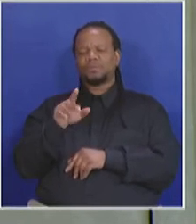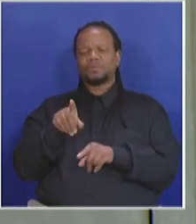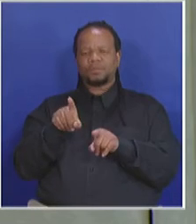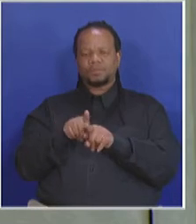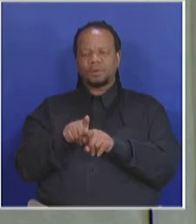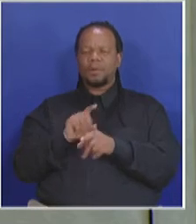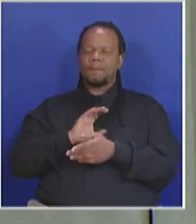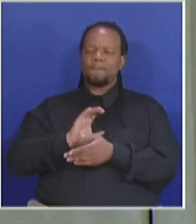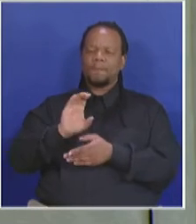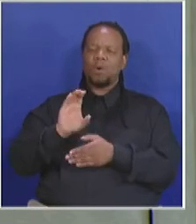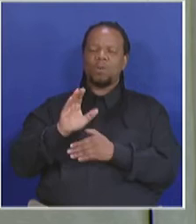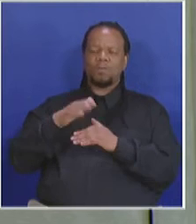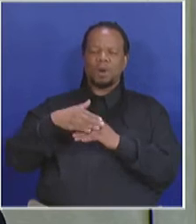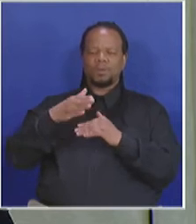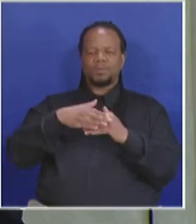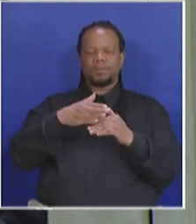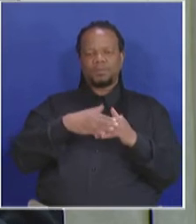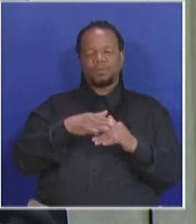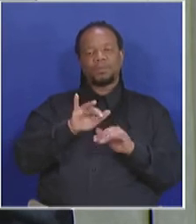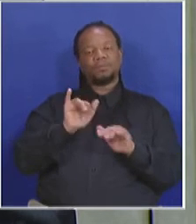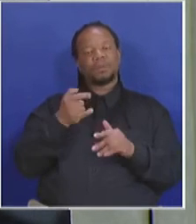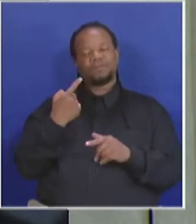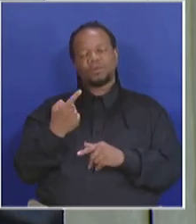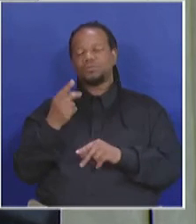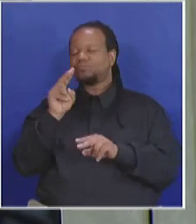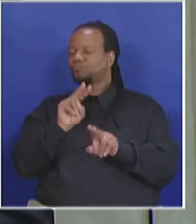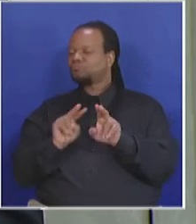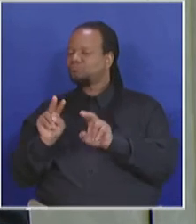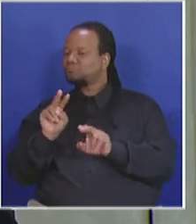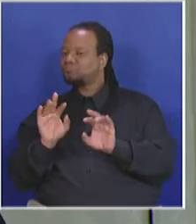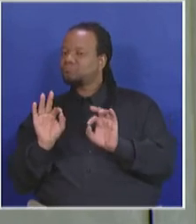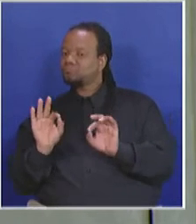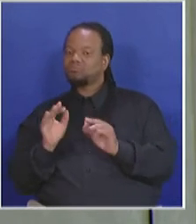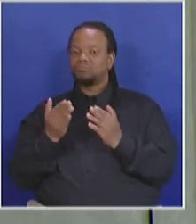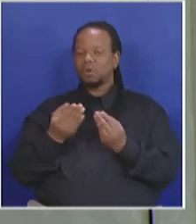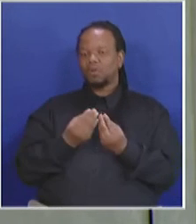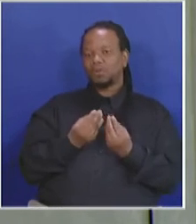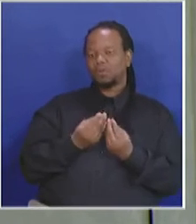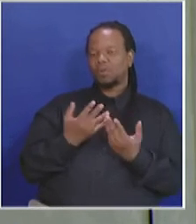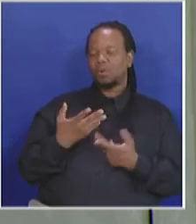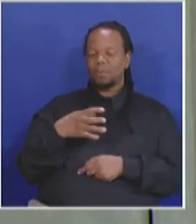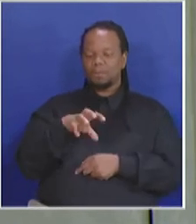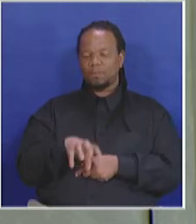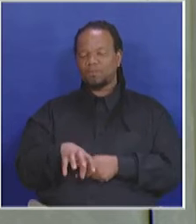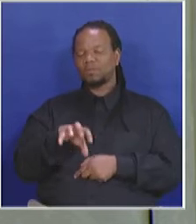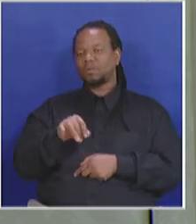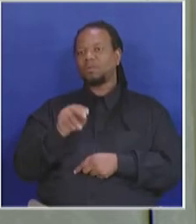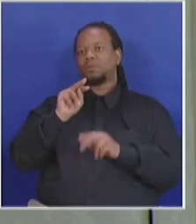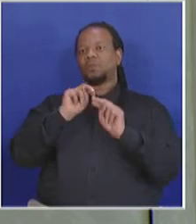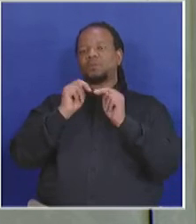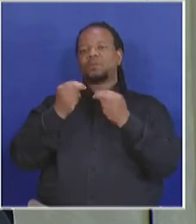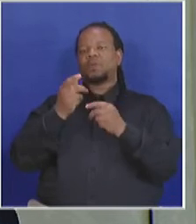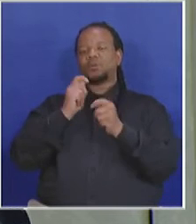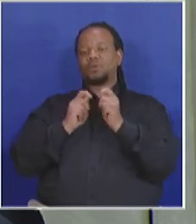extra amount of money as per the assessment of the national and provincial treasury.